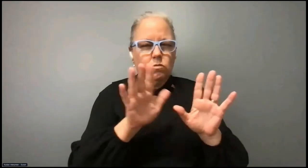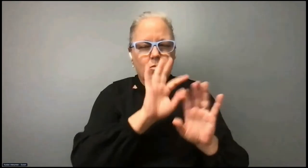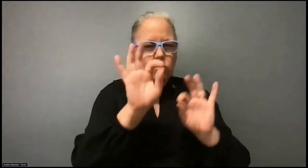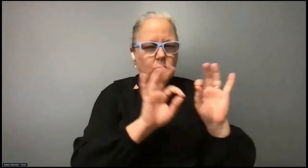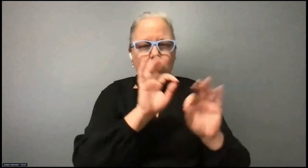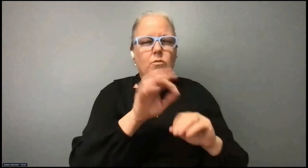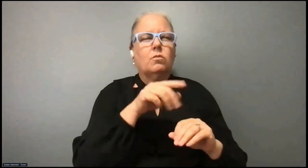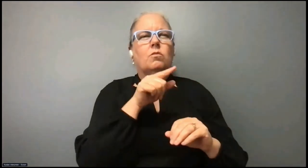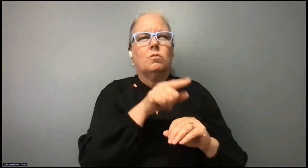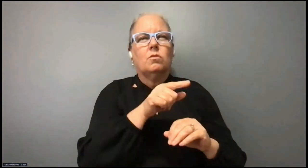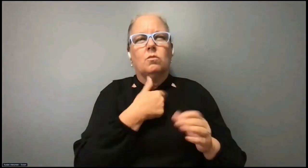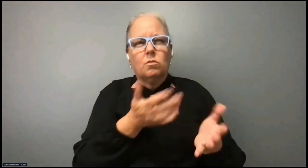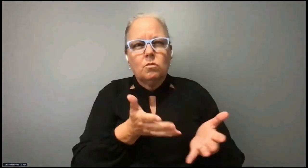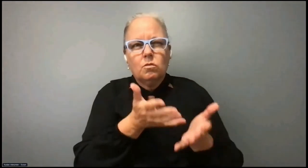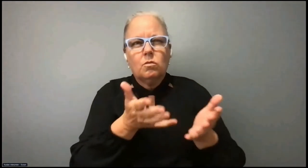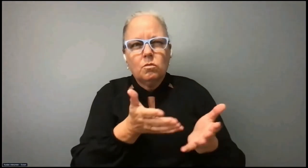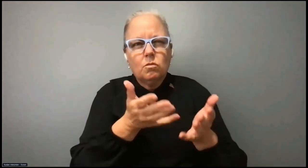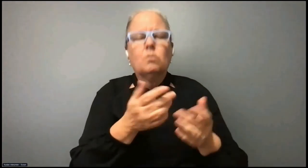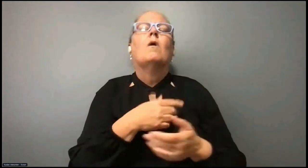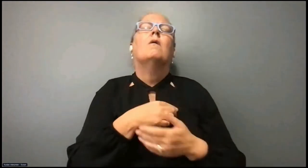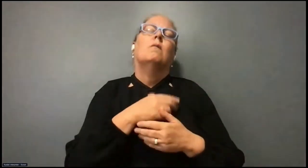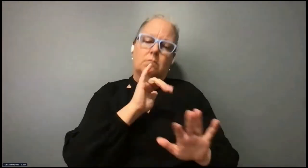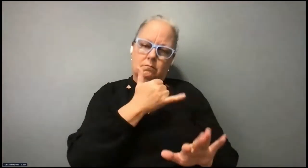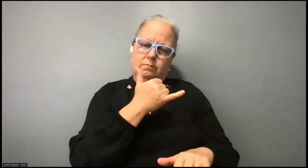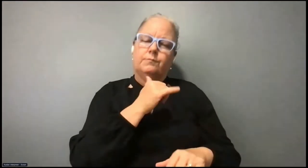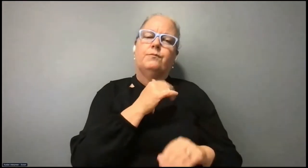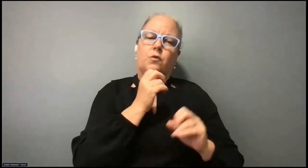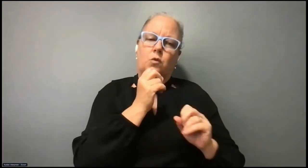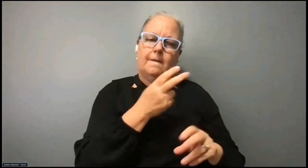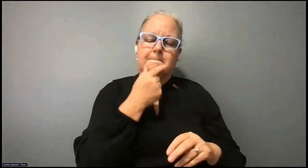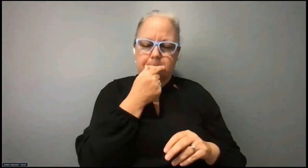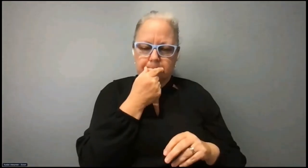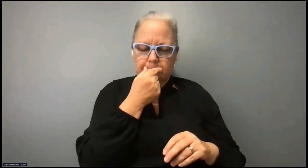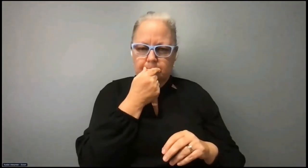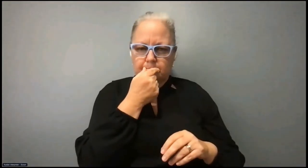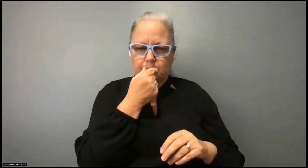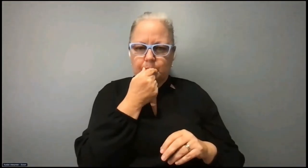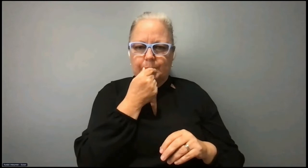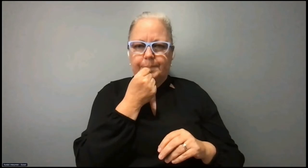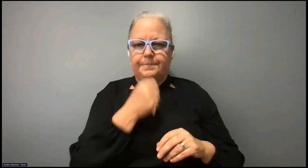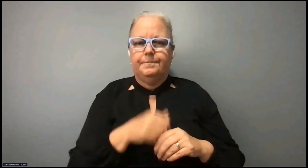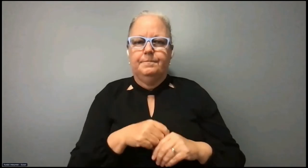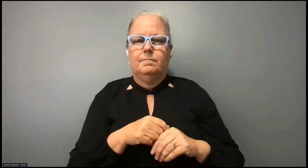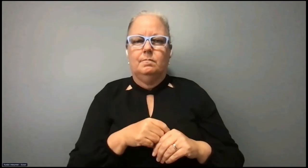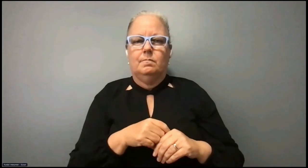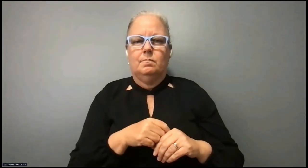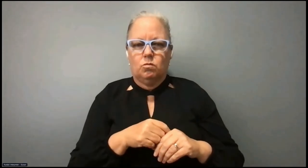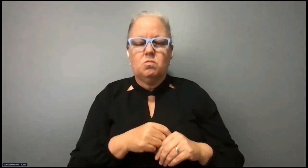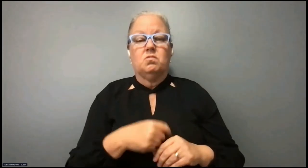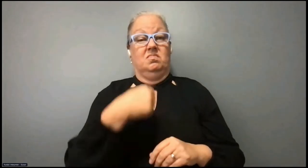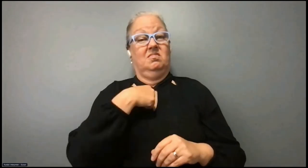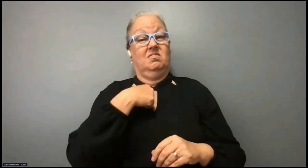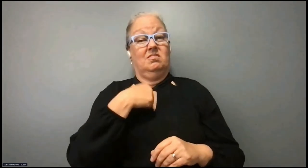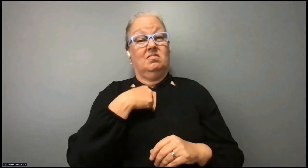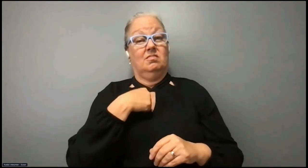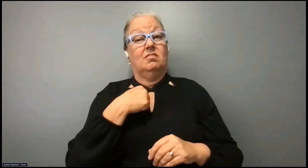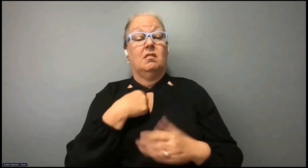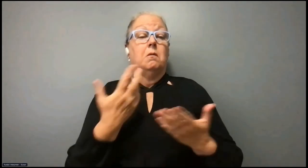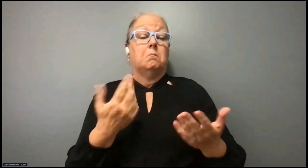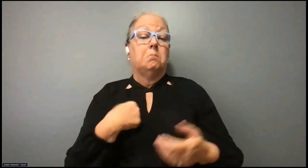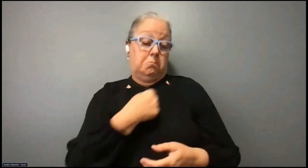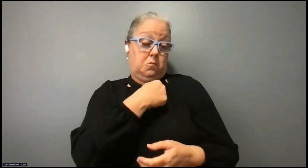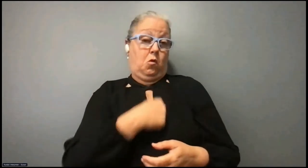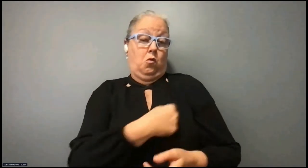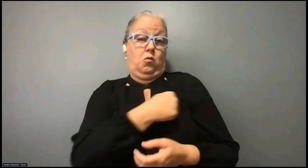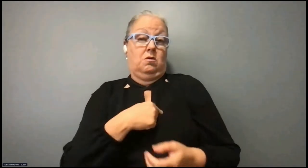encouraged. Yeah, as I said, to be honest, I was always feeling concerned that whatever